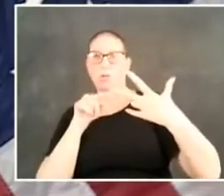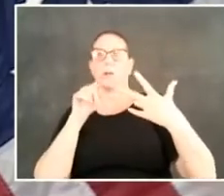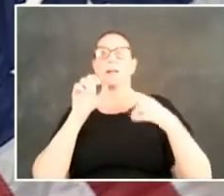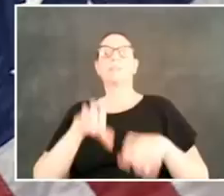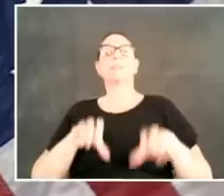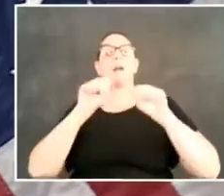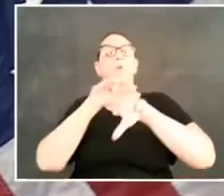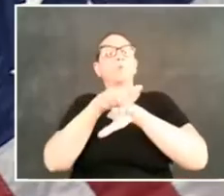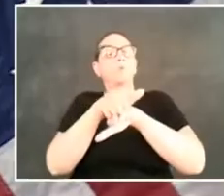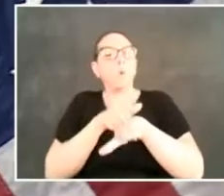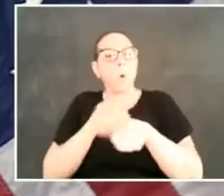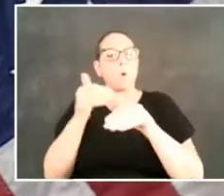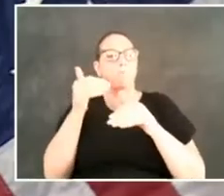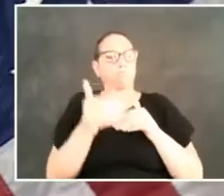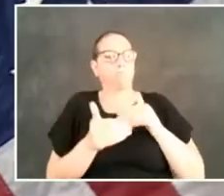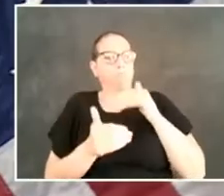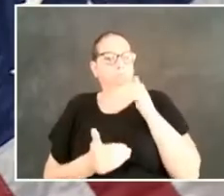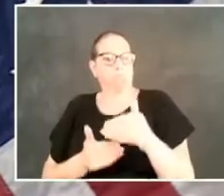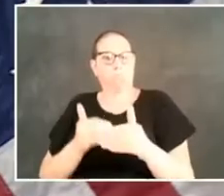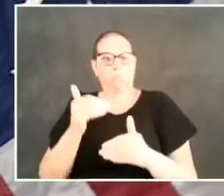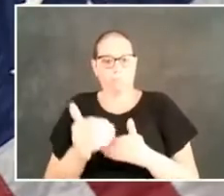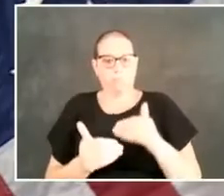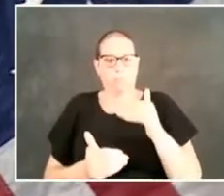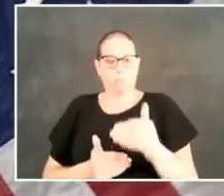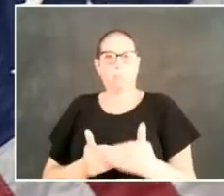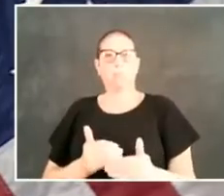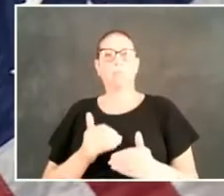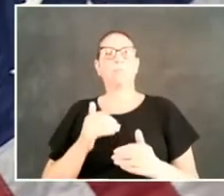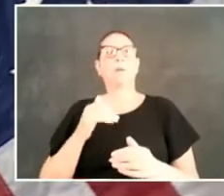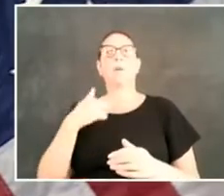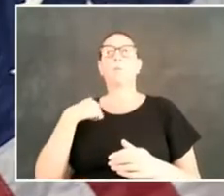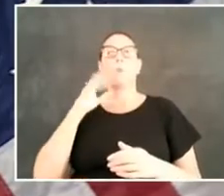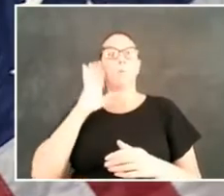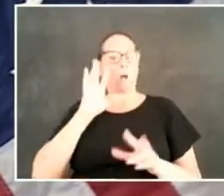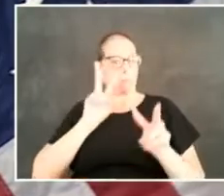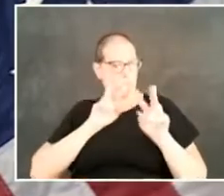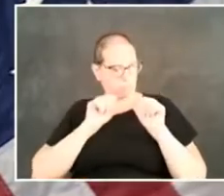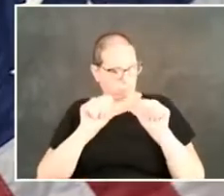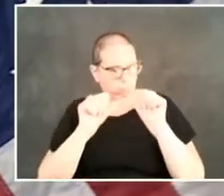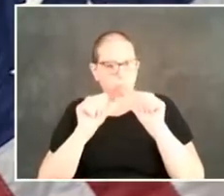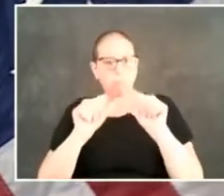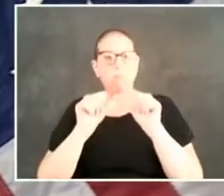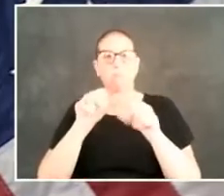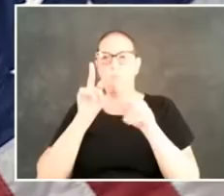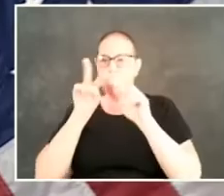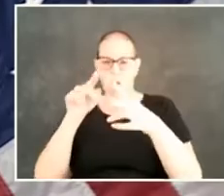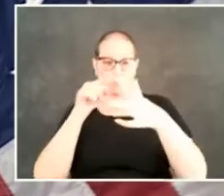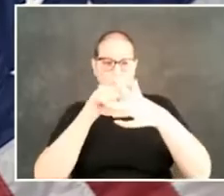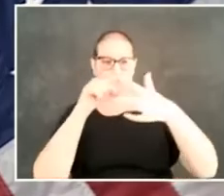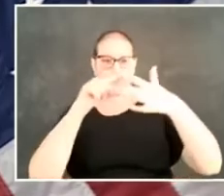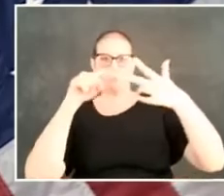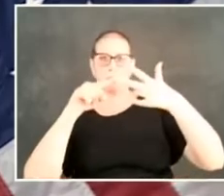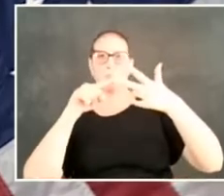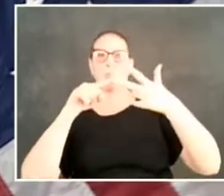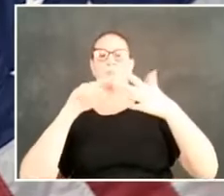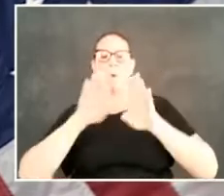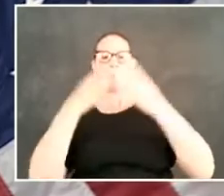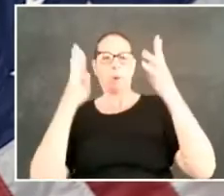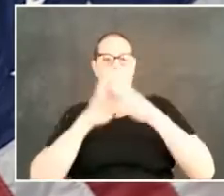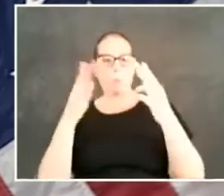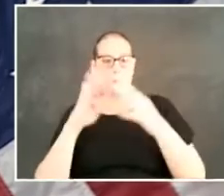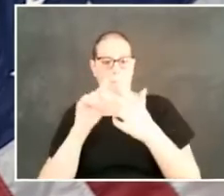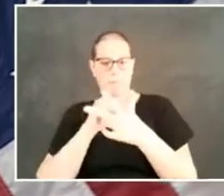the unintended impact of a backfire. So we have lessons about that boomerang